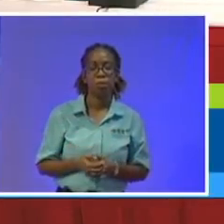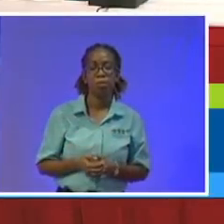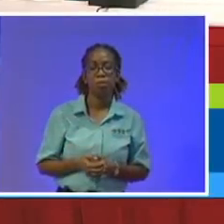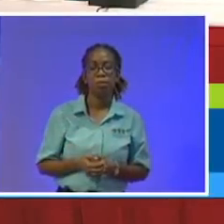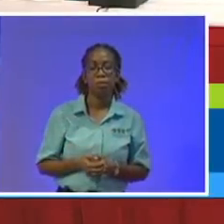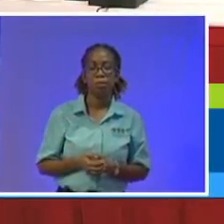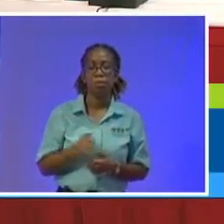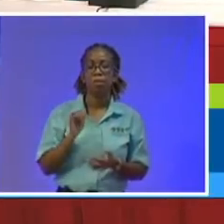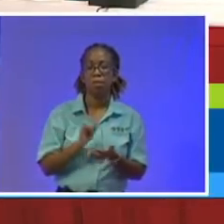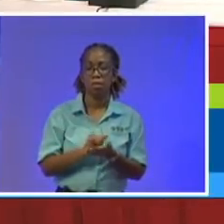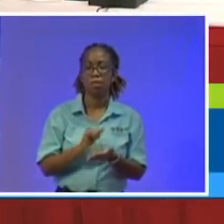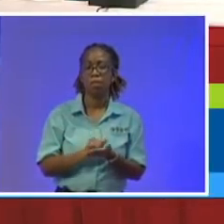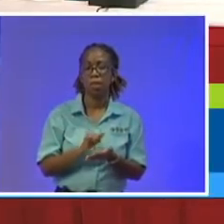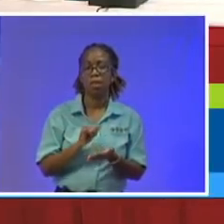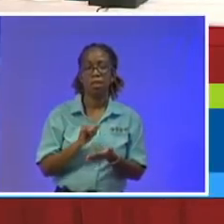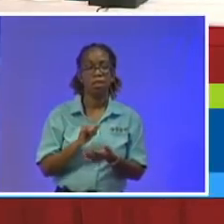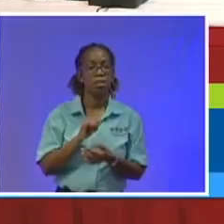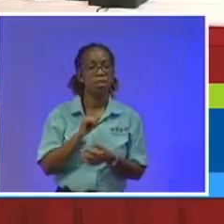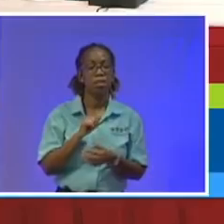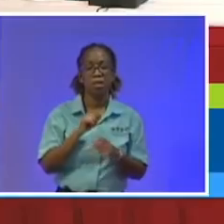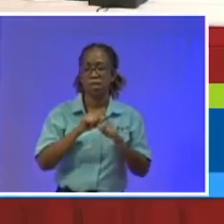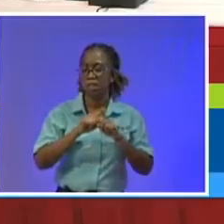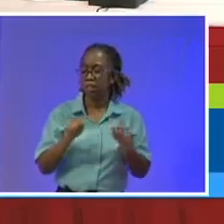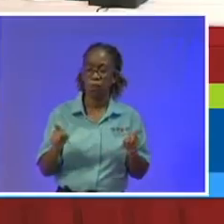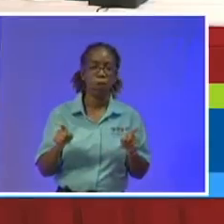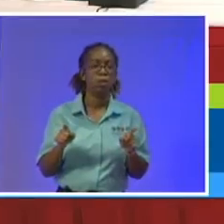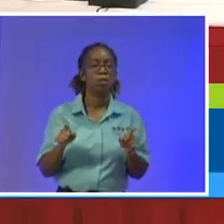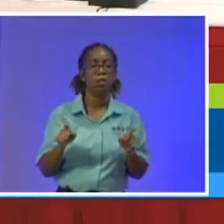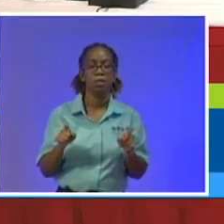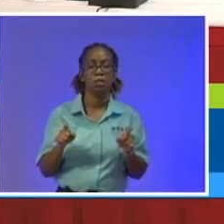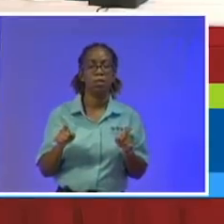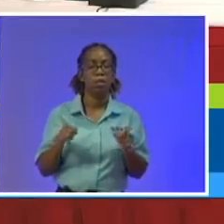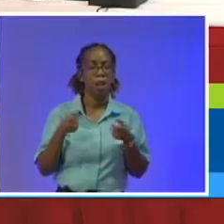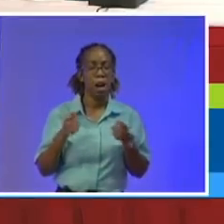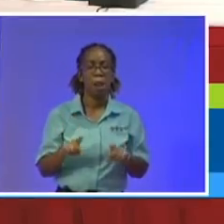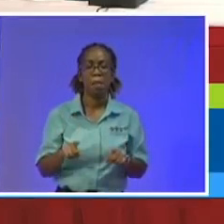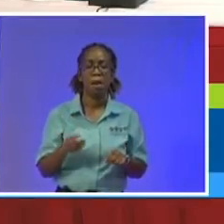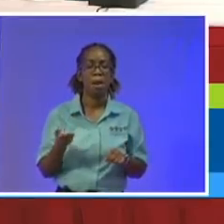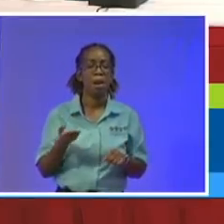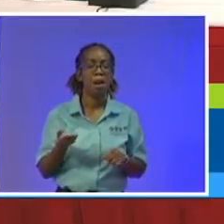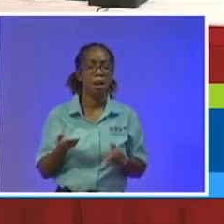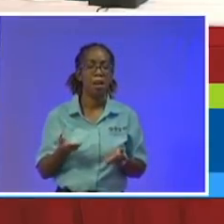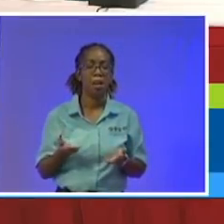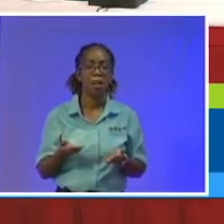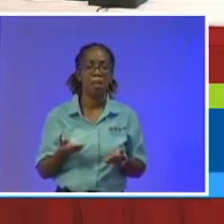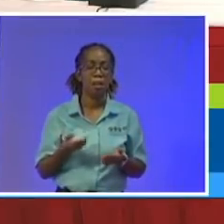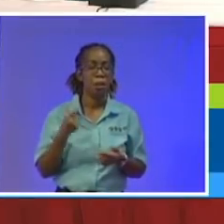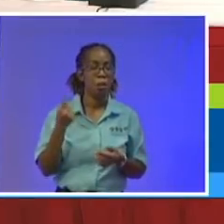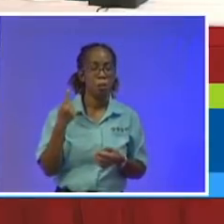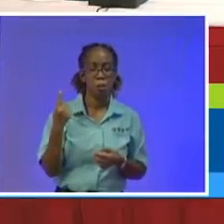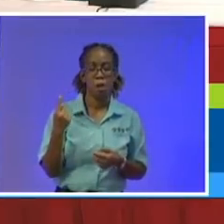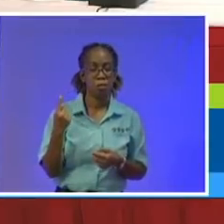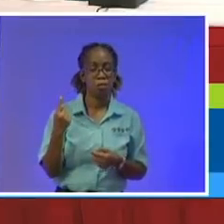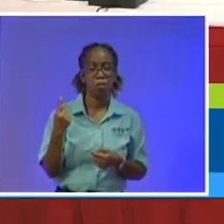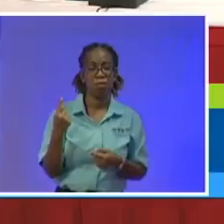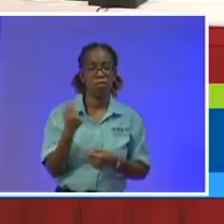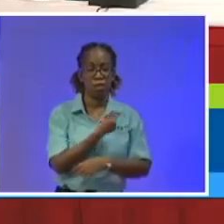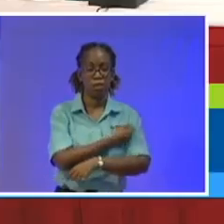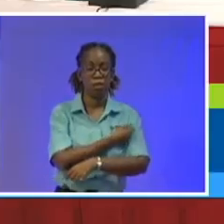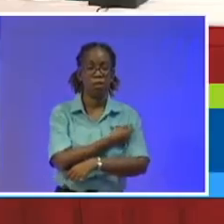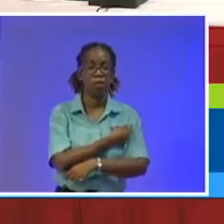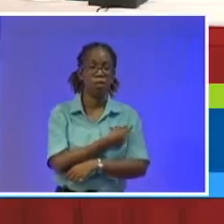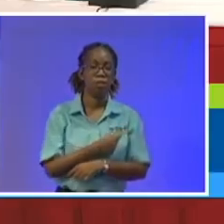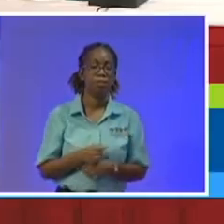So you have somebody that would have had one dose, and then of course becoming pregnant. The only dose that you can have thereafter is Pfizer, of